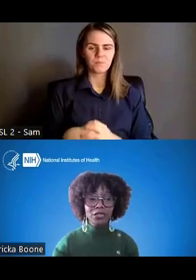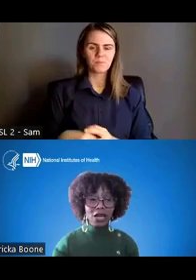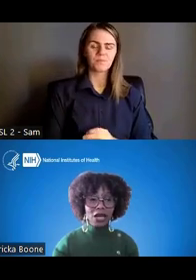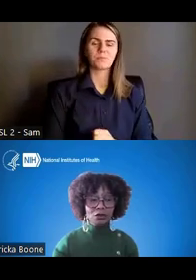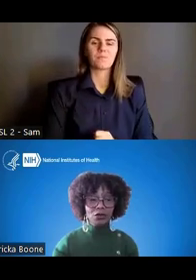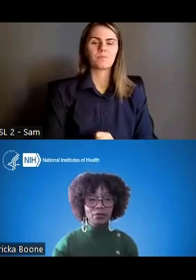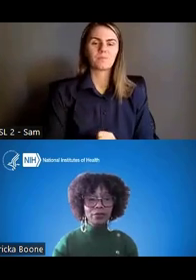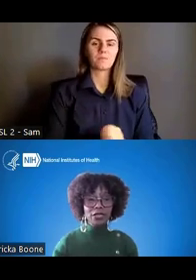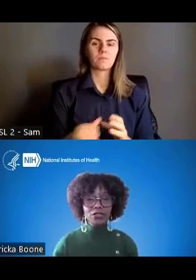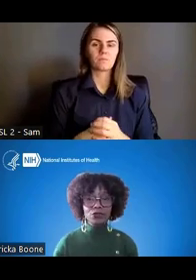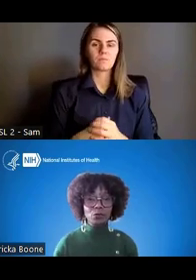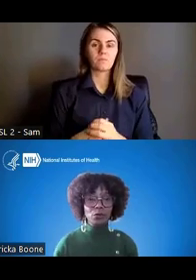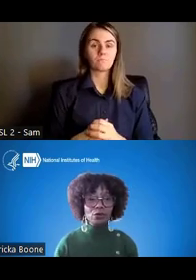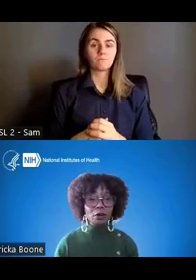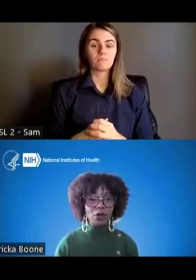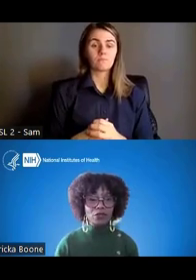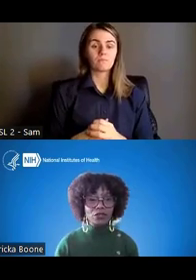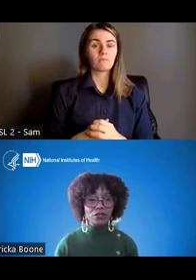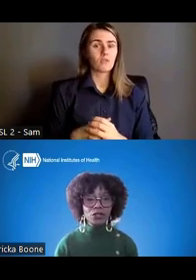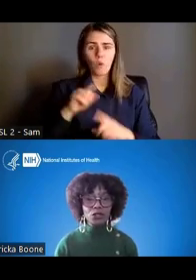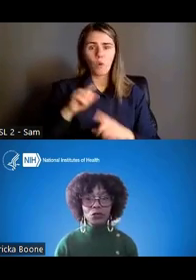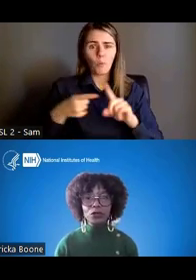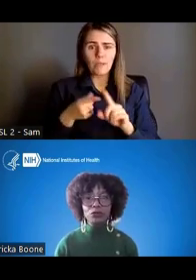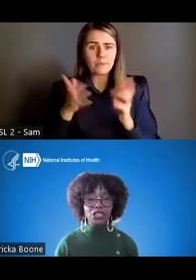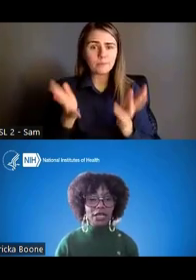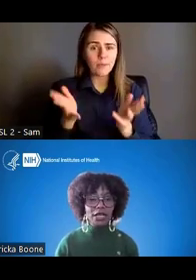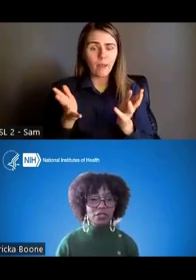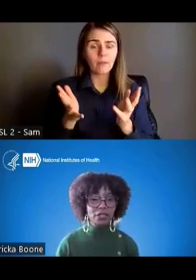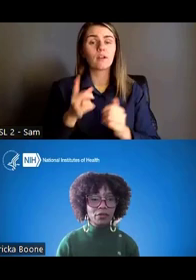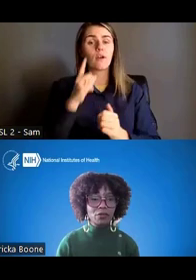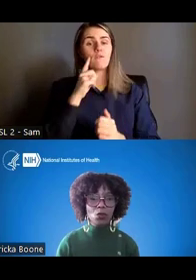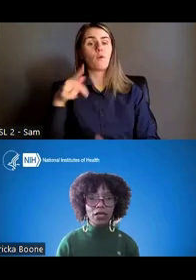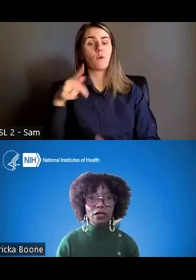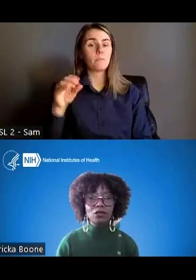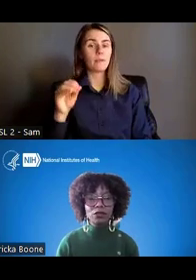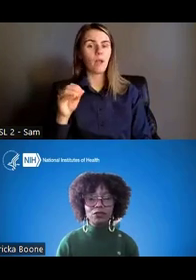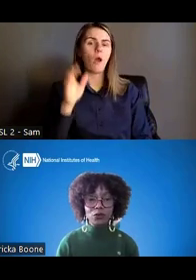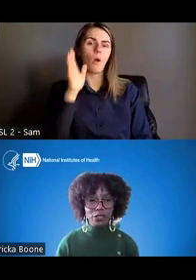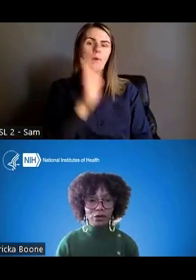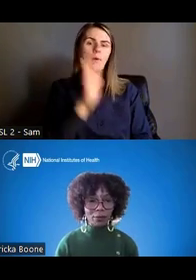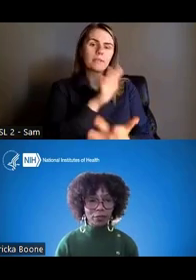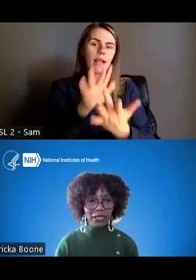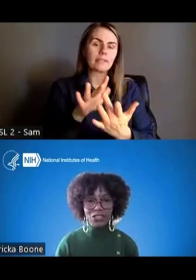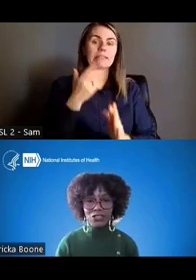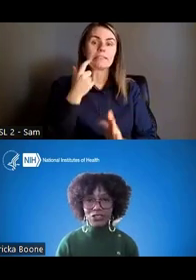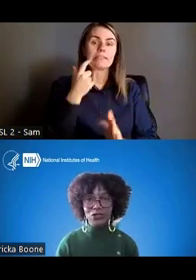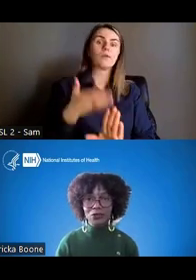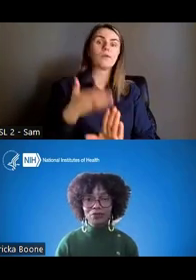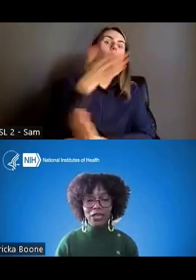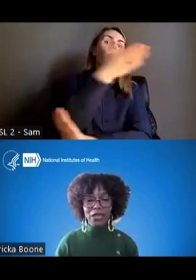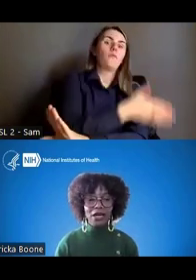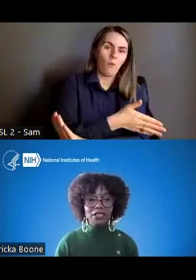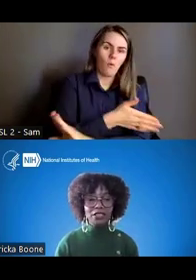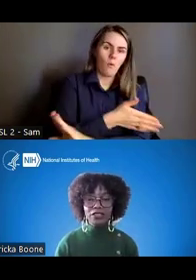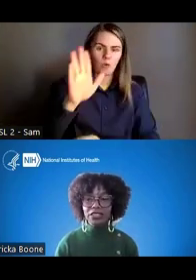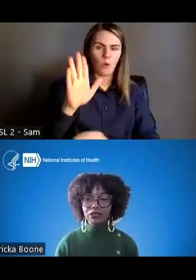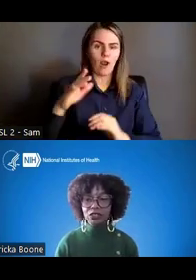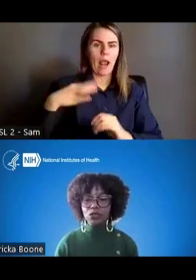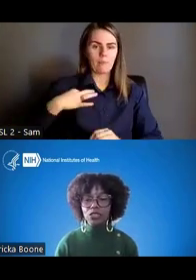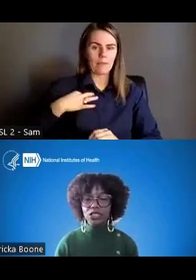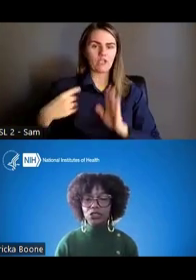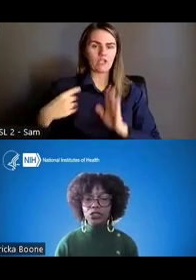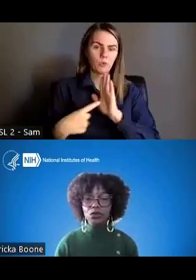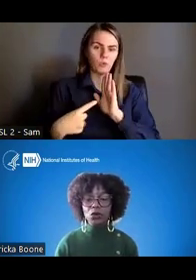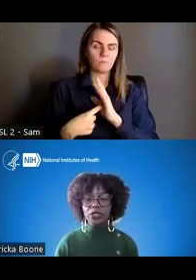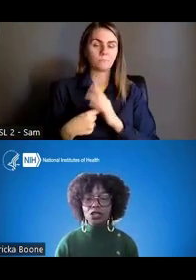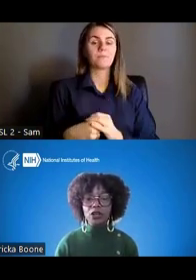So when do you talk to them? So for program officers, you're going to want to reach out to them well before your application is due. These are the